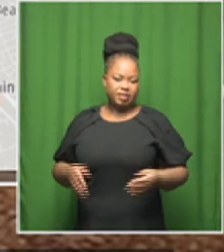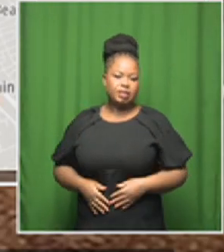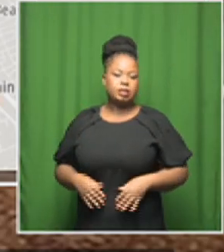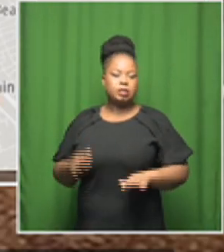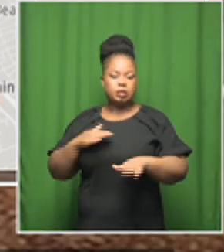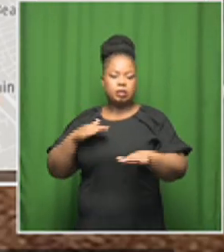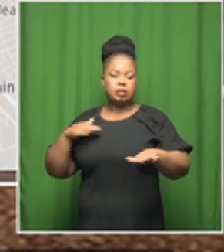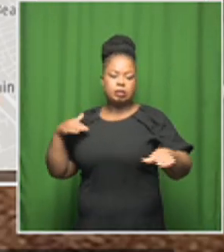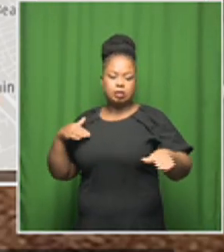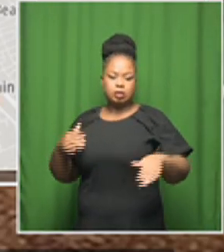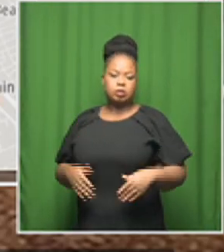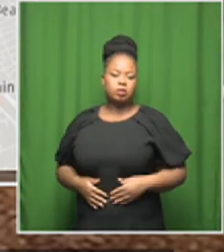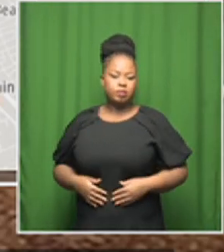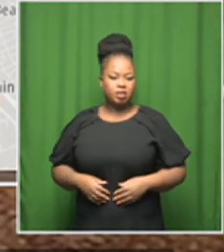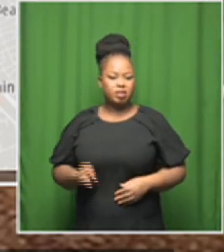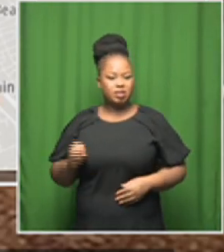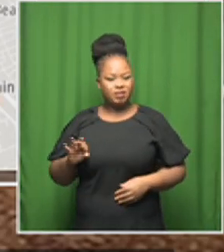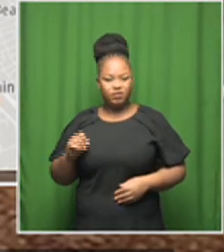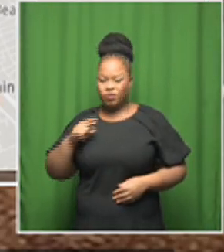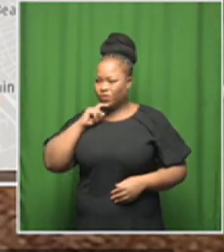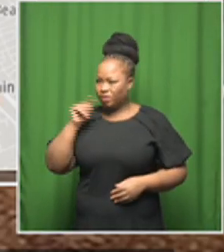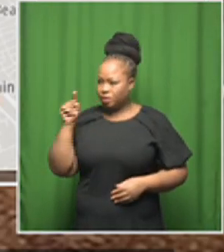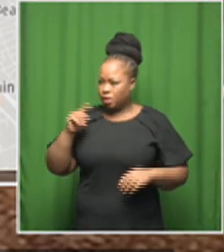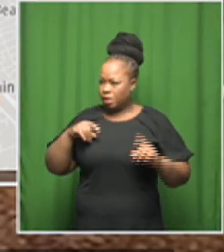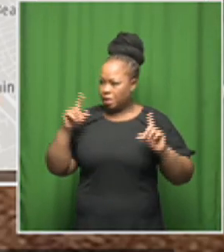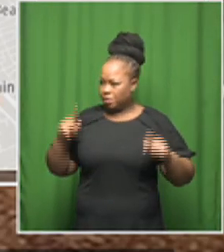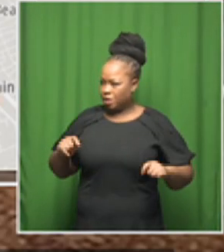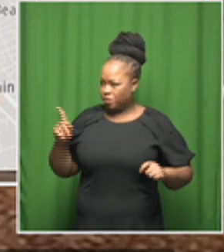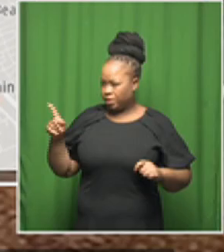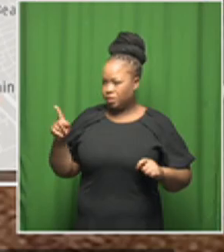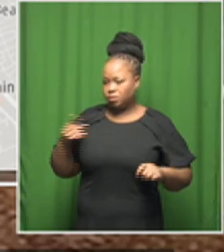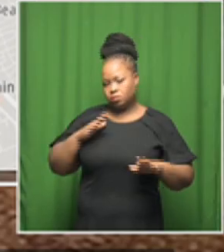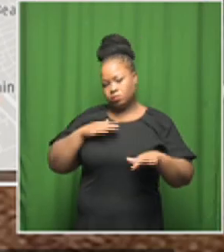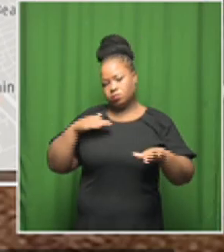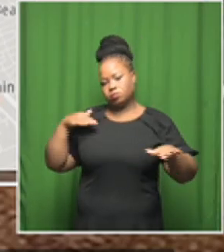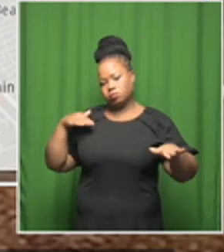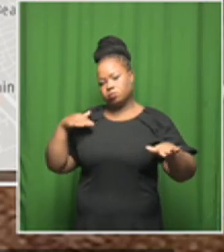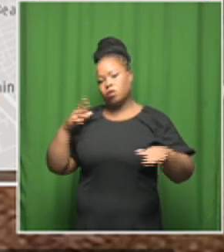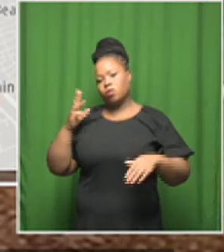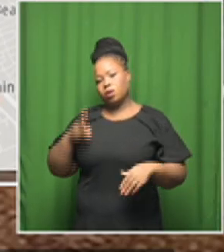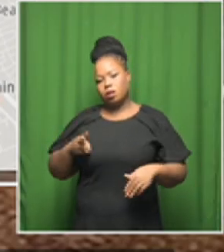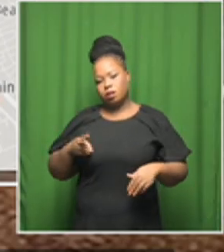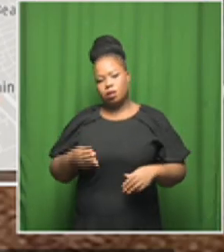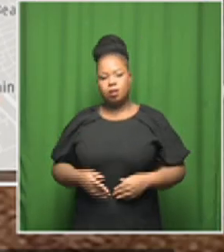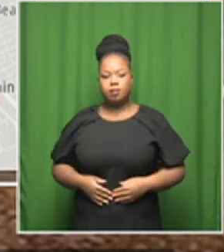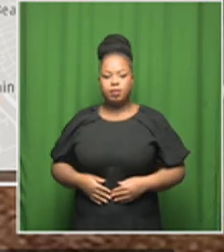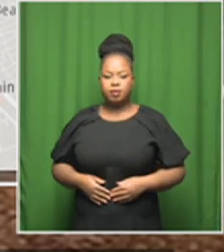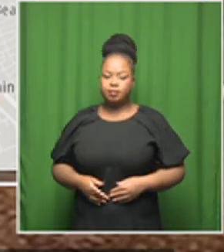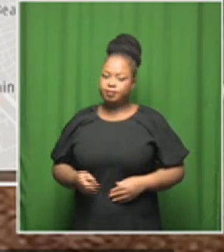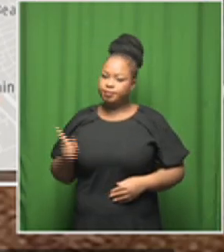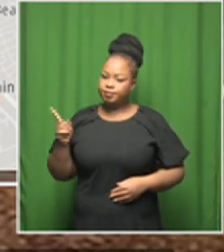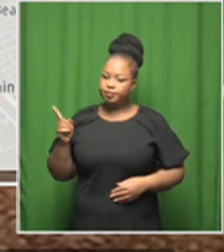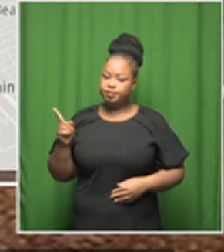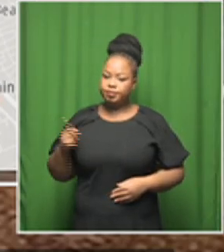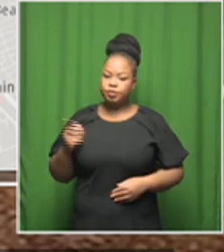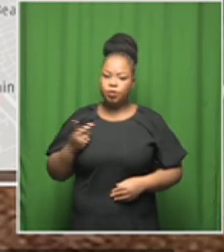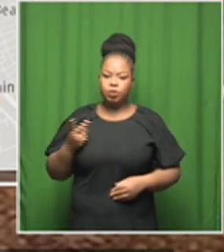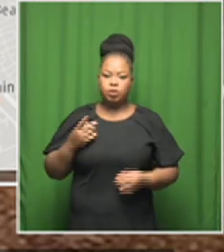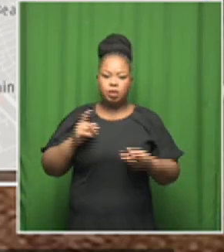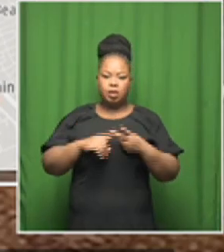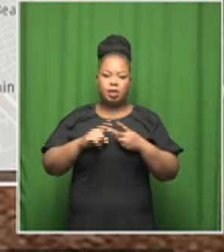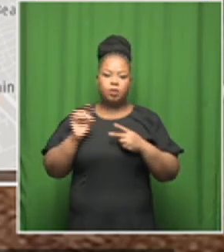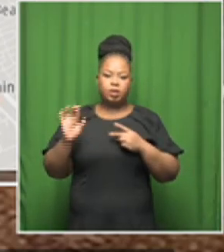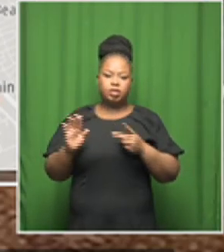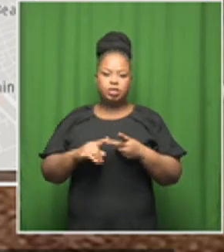to recover. So if you're coming out of that part of Cape Town, you will hit some, well, walls of traffic all over the show, and that's just a sort of